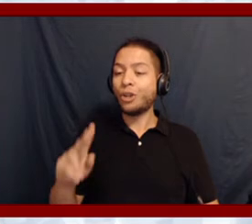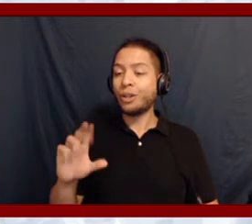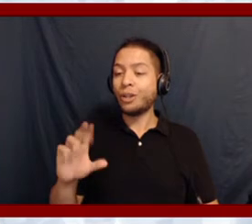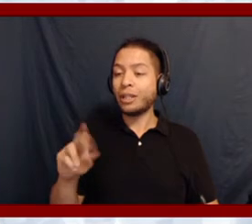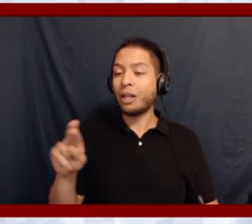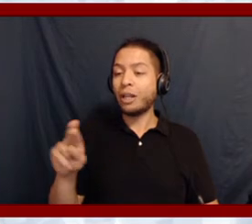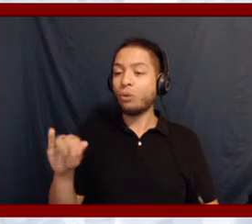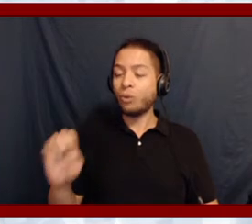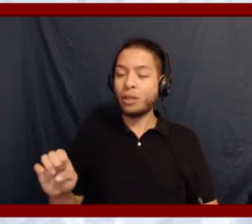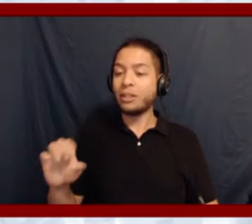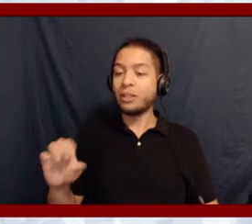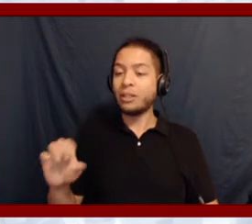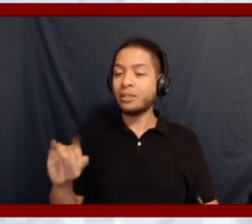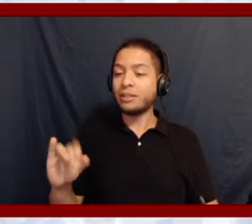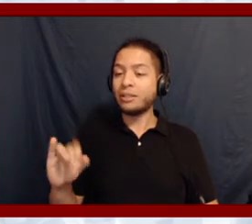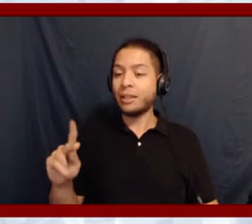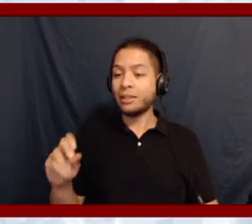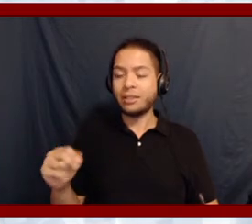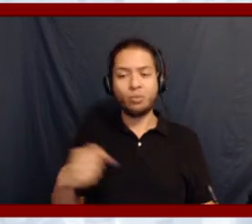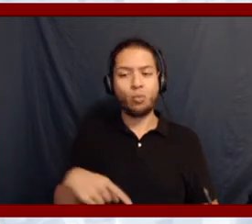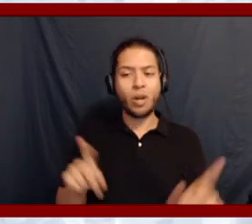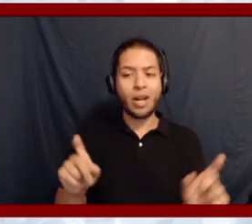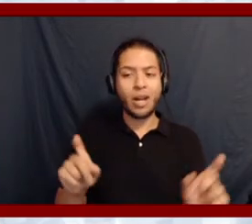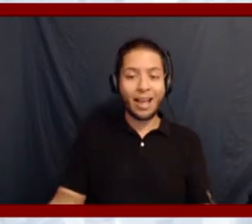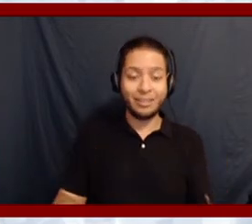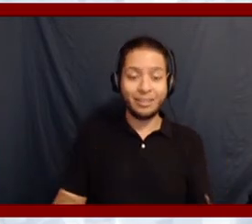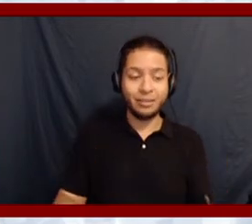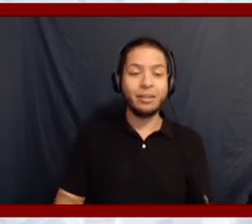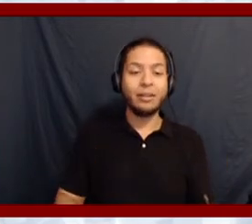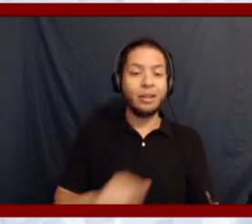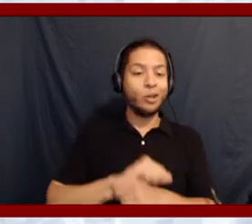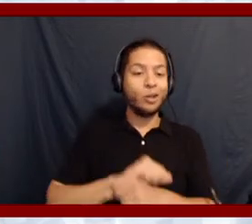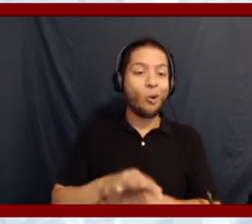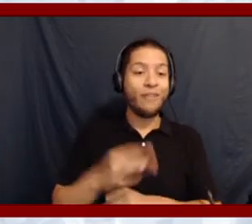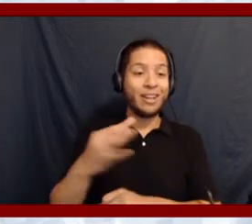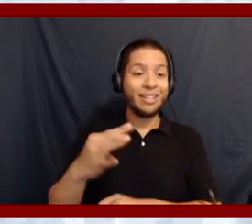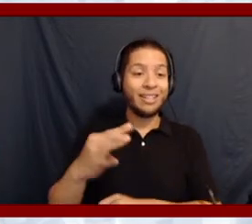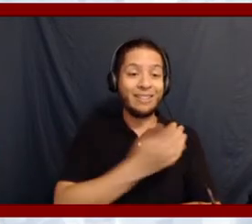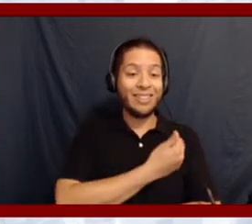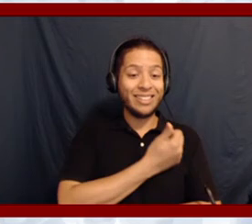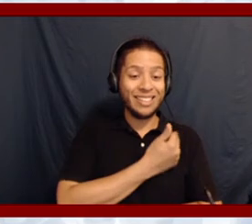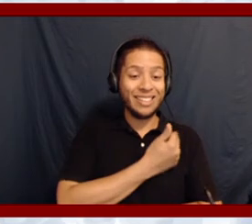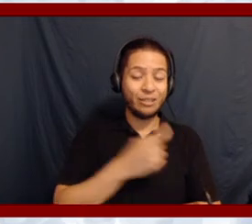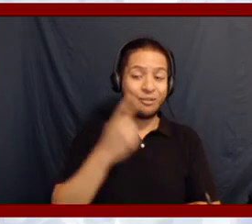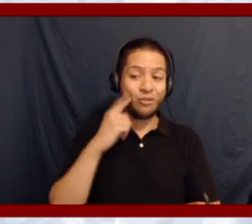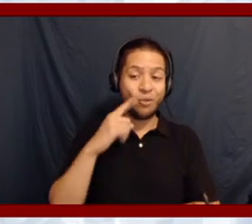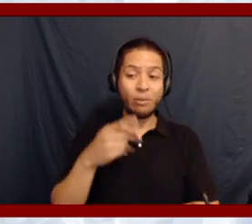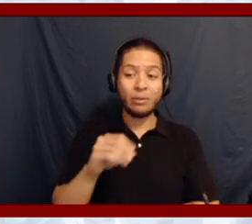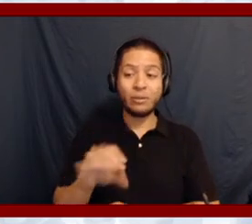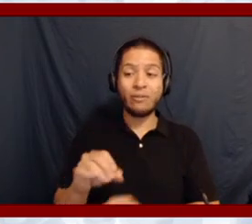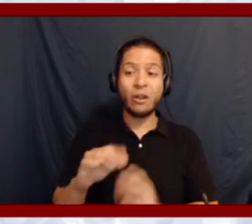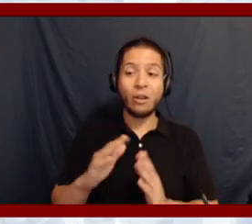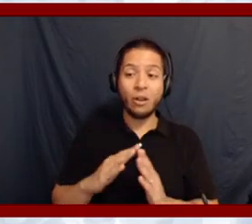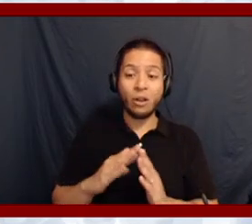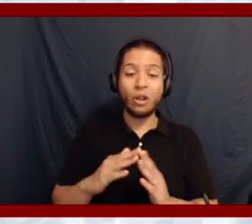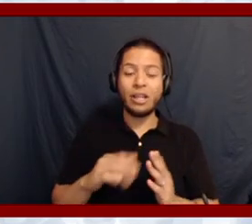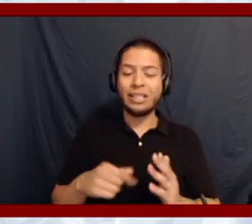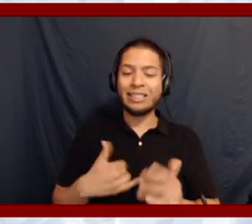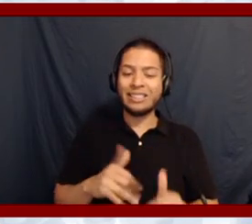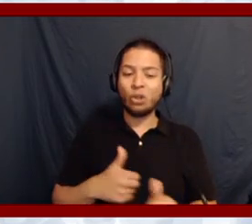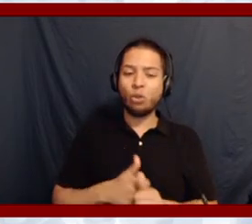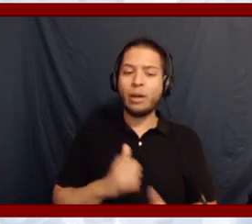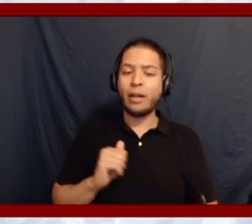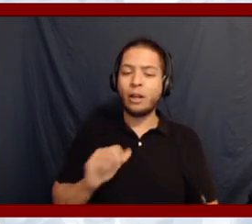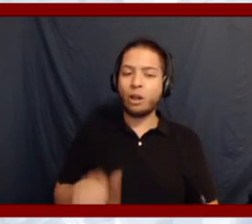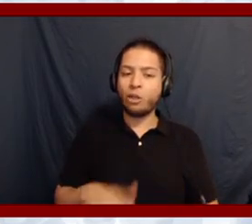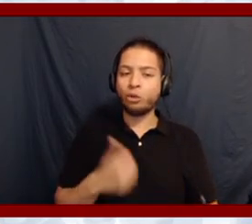And this is to both of you. It says, COVID-19 vaccination rates in communities of color continue to lag behind. Has the